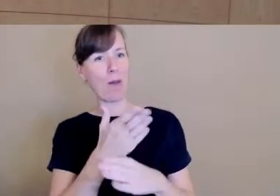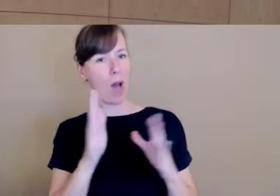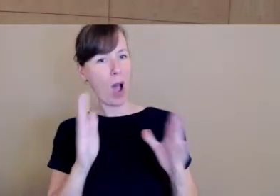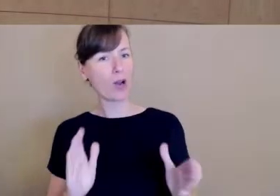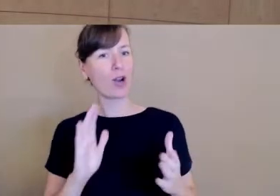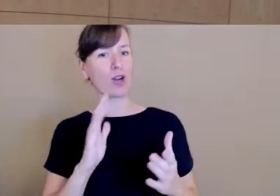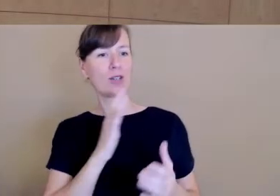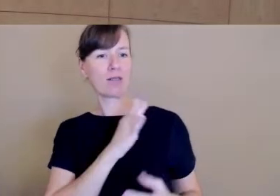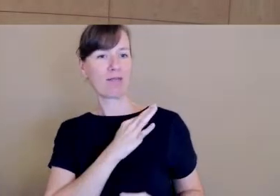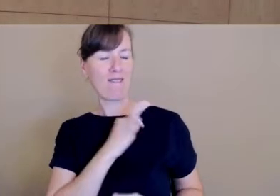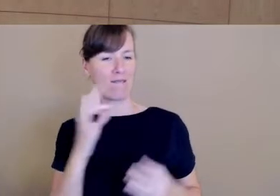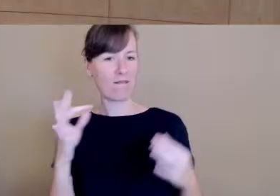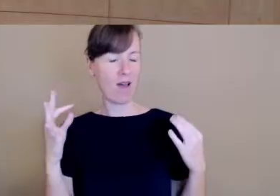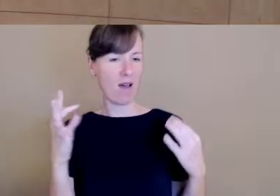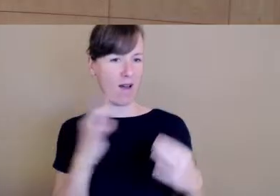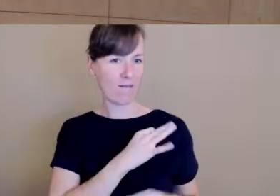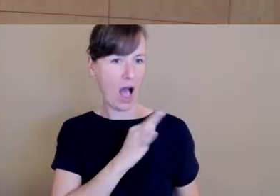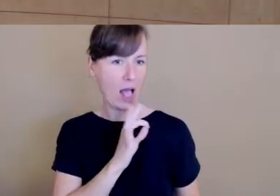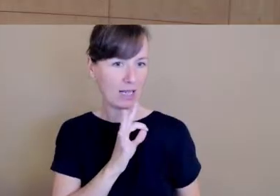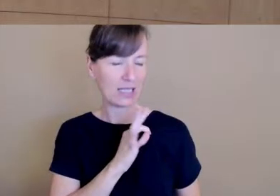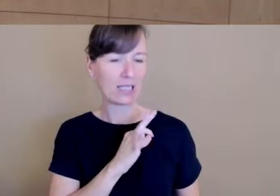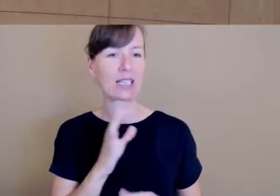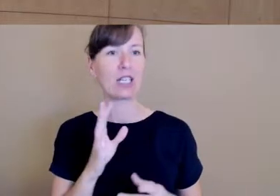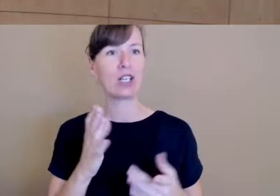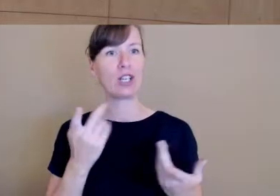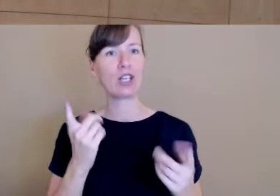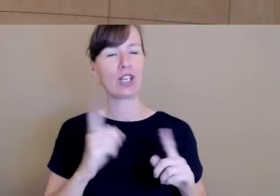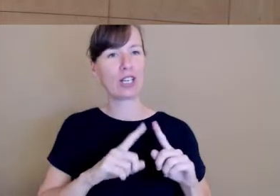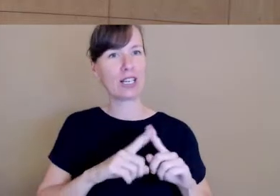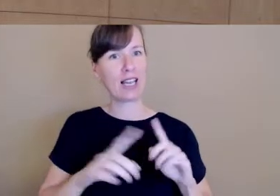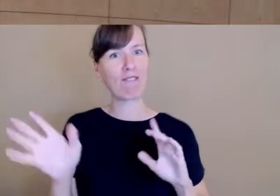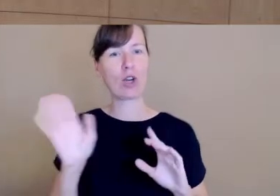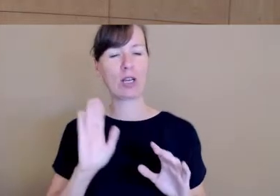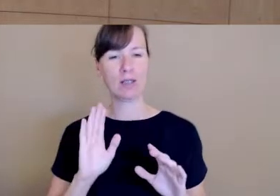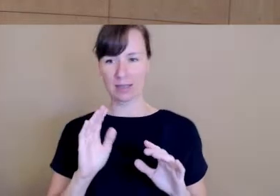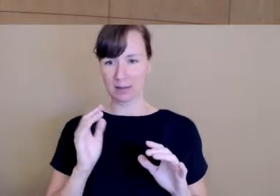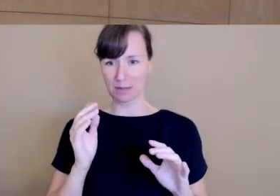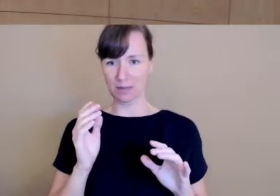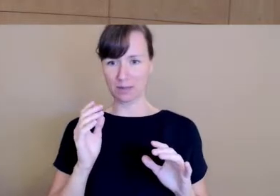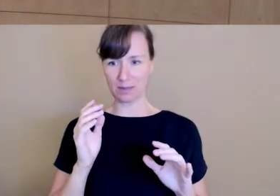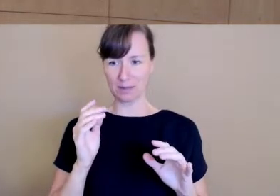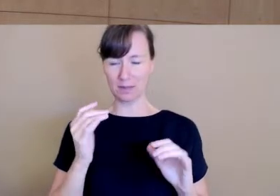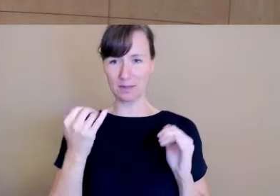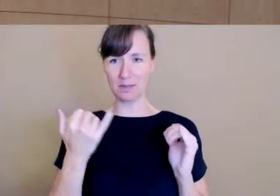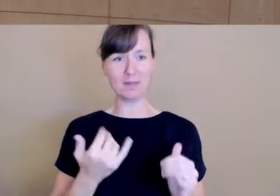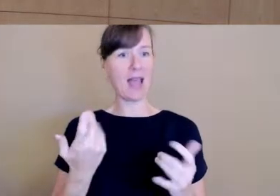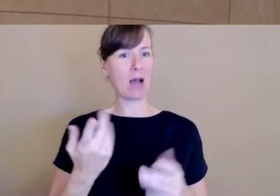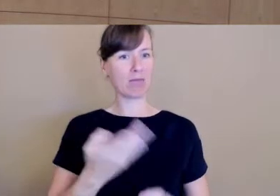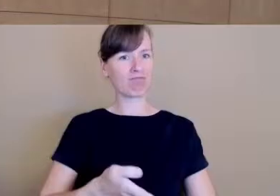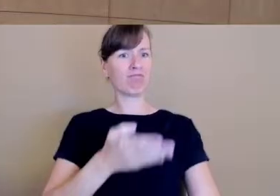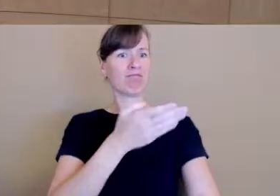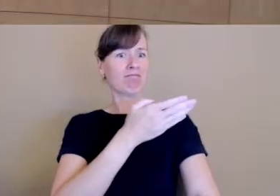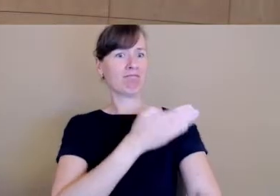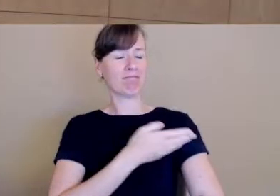amazing park, especially on, again, that side of Ward 1. There's also a side that I live on as